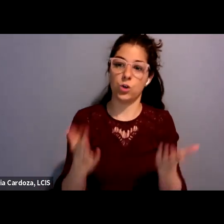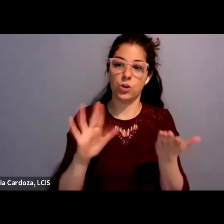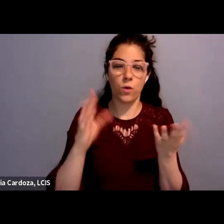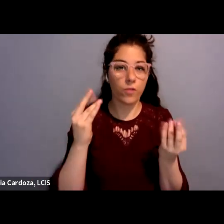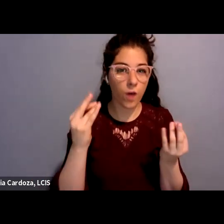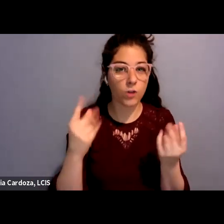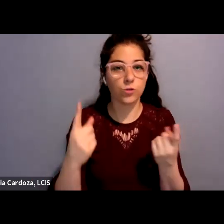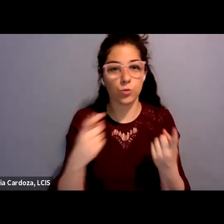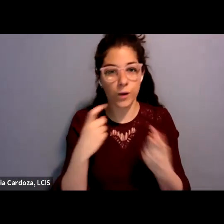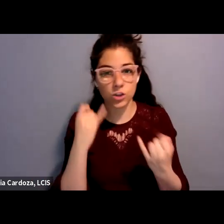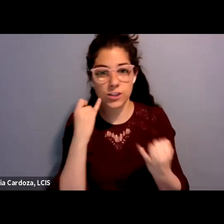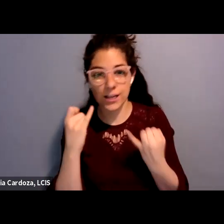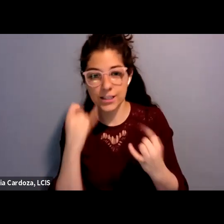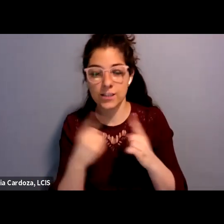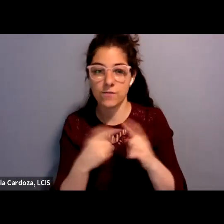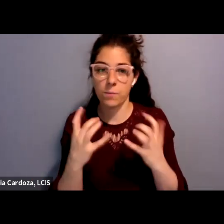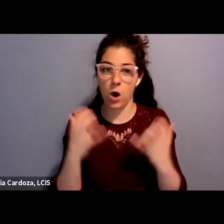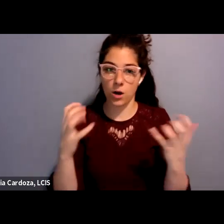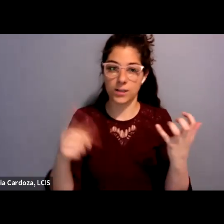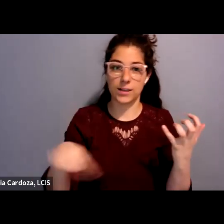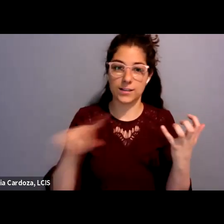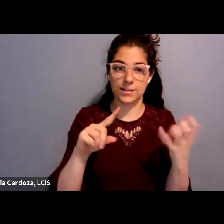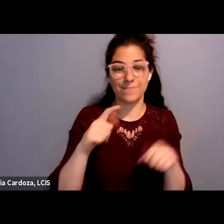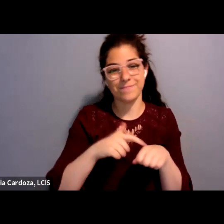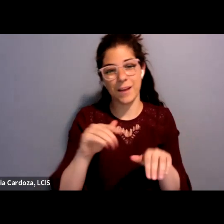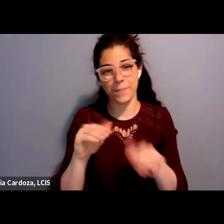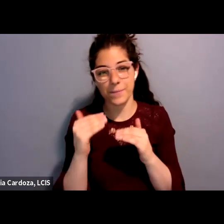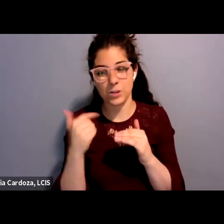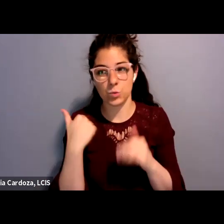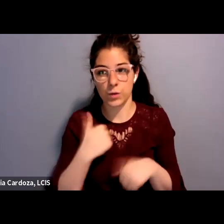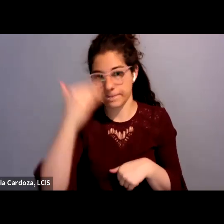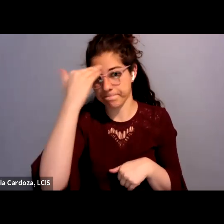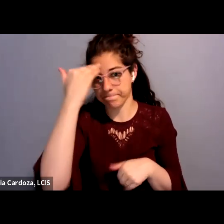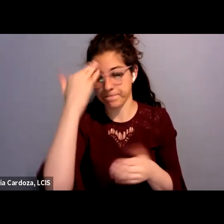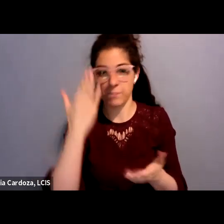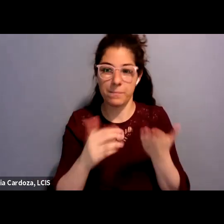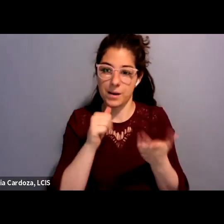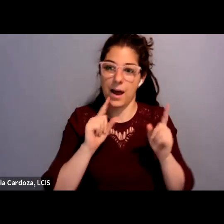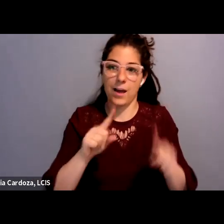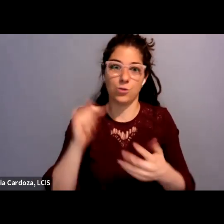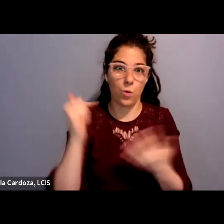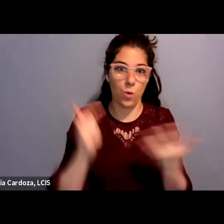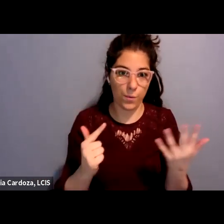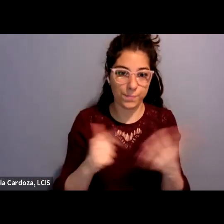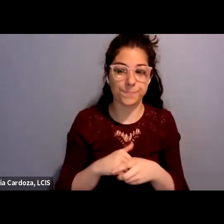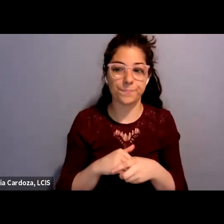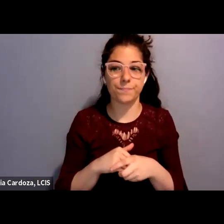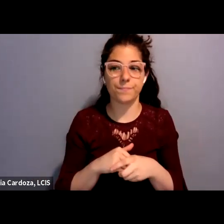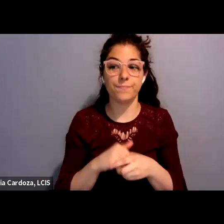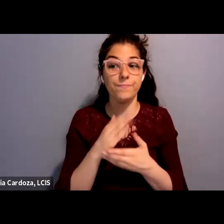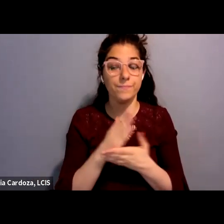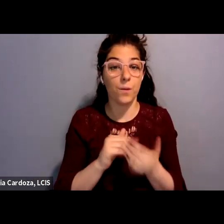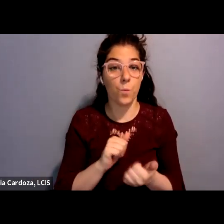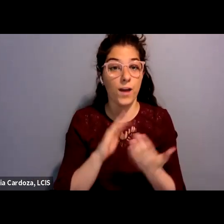ideas from the audience. Because of time constraints, we are conscious we may not get to all of these. There are a few ways to